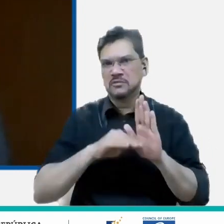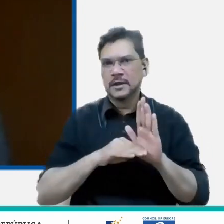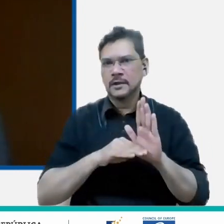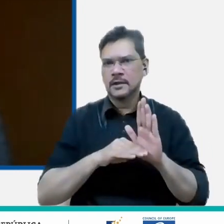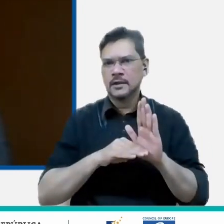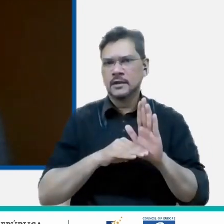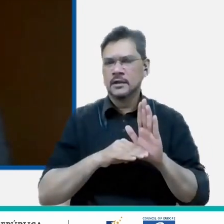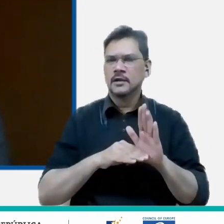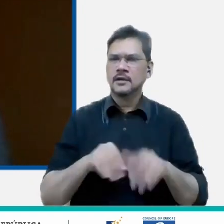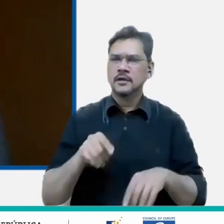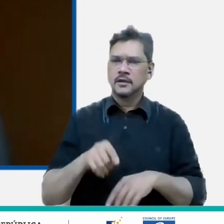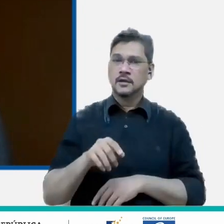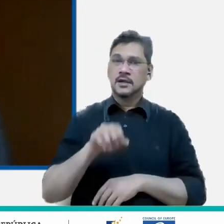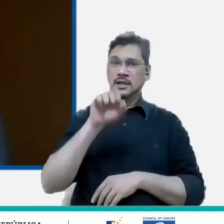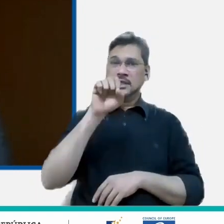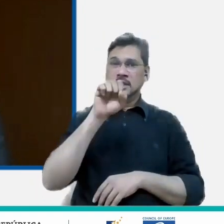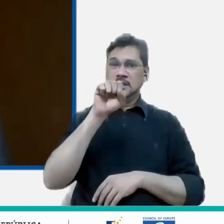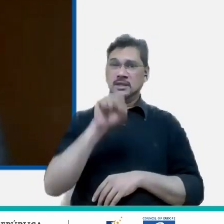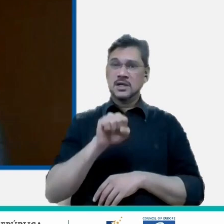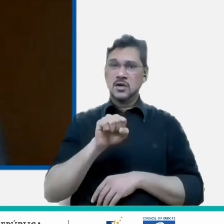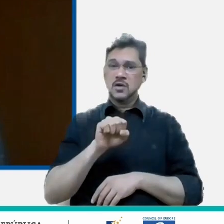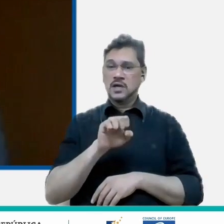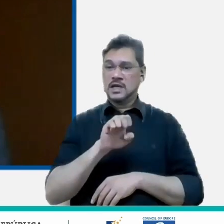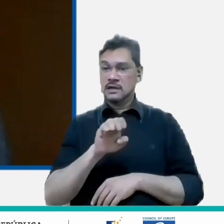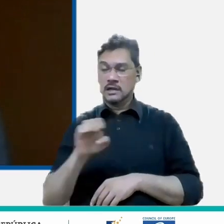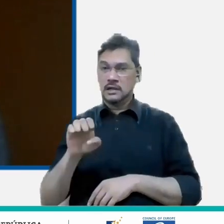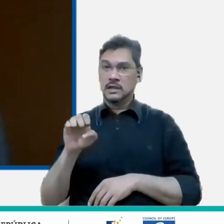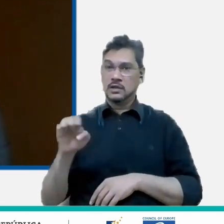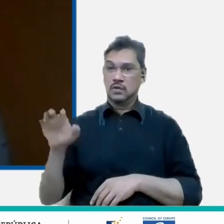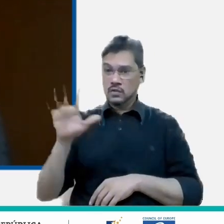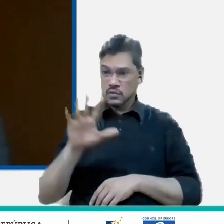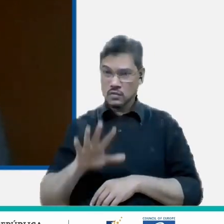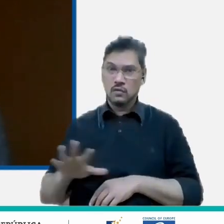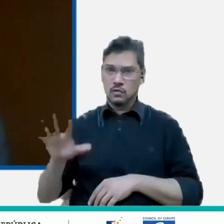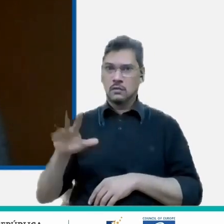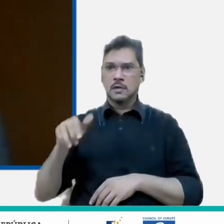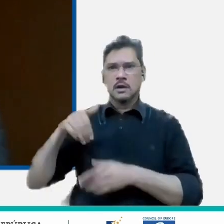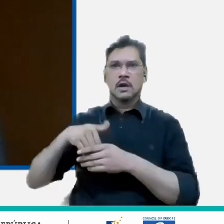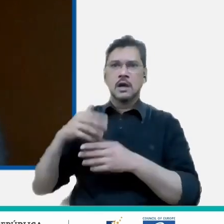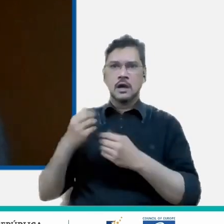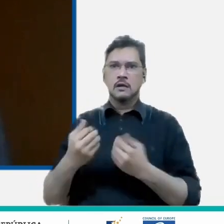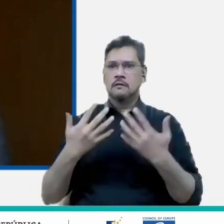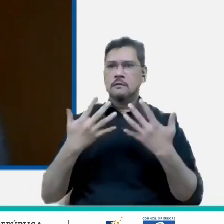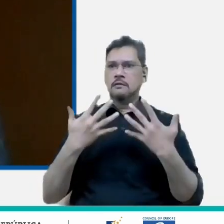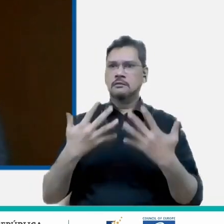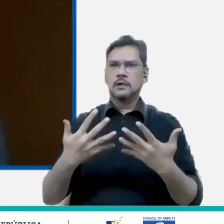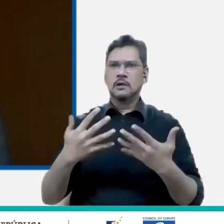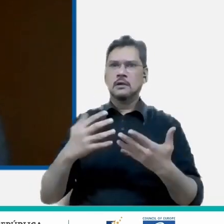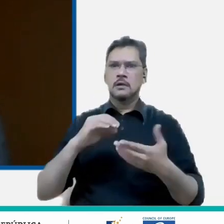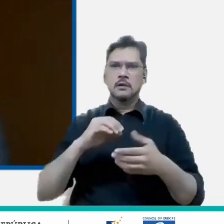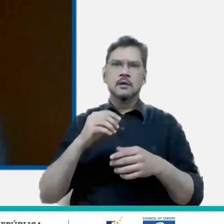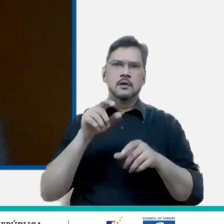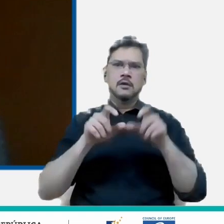for Southeastern Europe, as a family of 10 national civil protection agencies, was and will remain a strong contributor to the forum